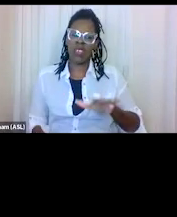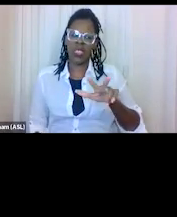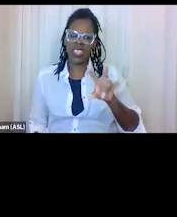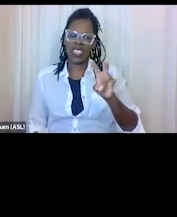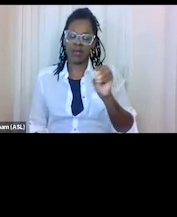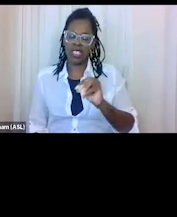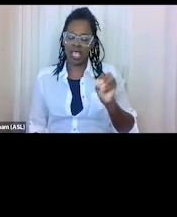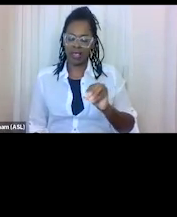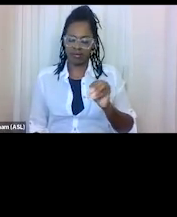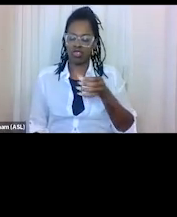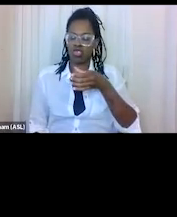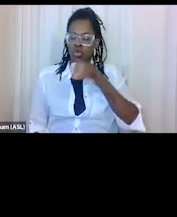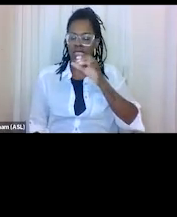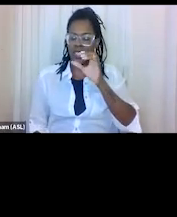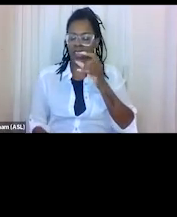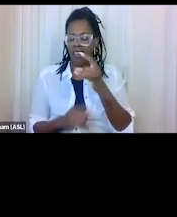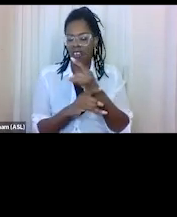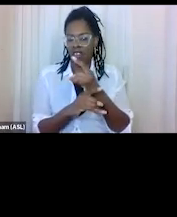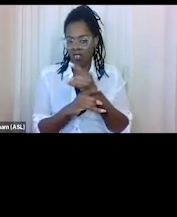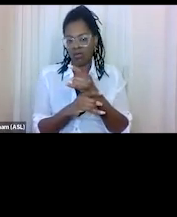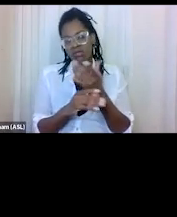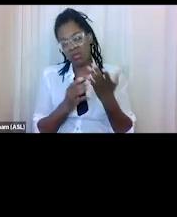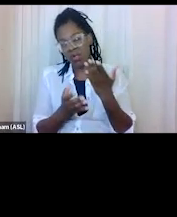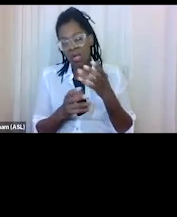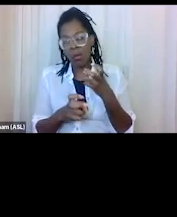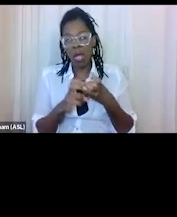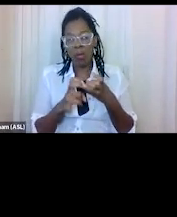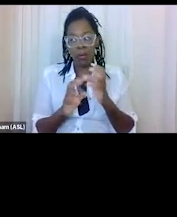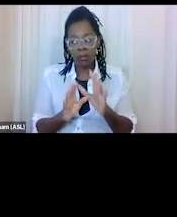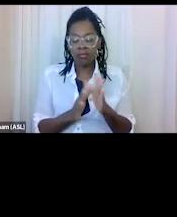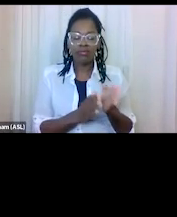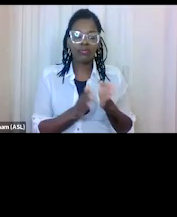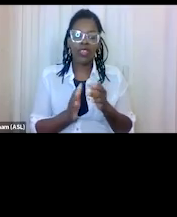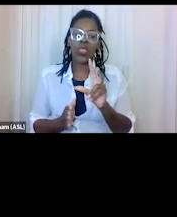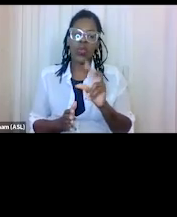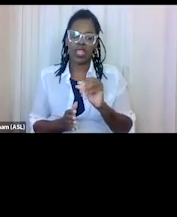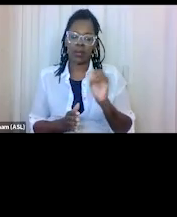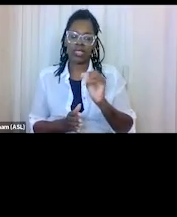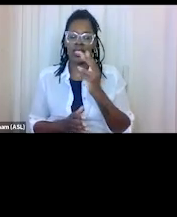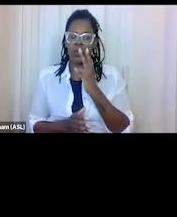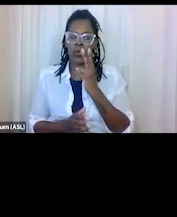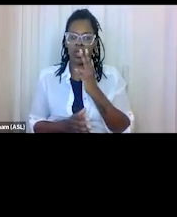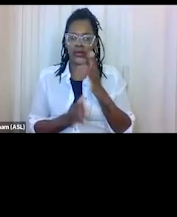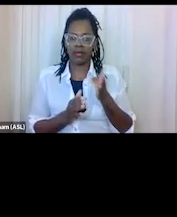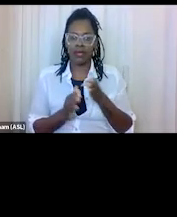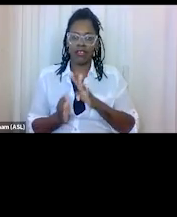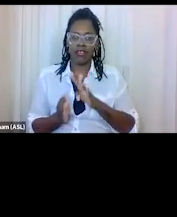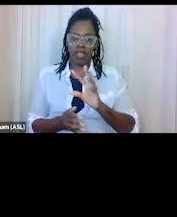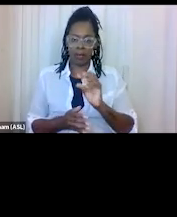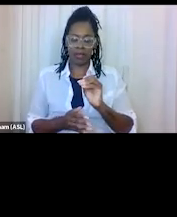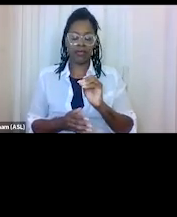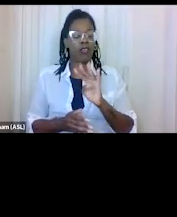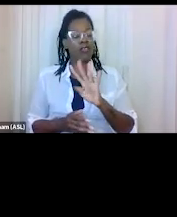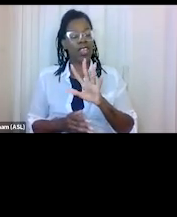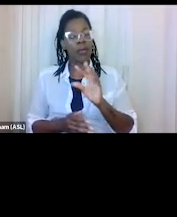using alcohol, potentially problematically, about 30% are smoking cigarettes, about 45% are